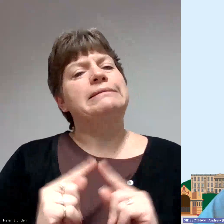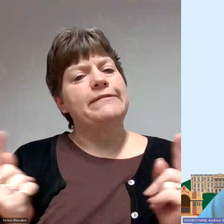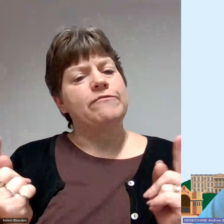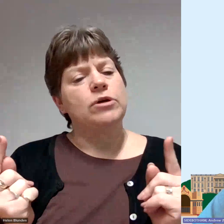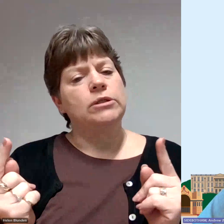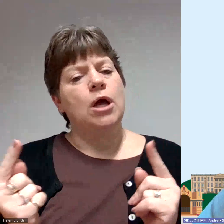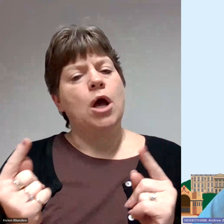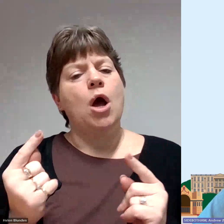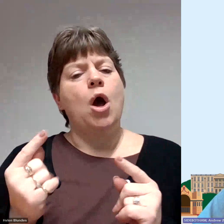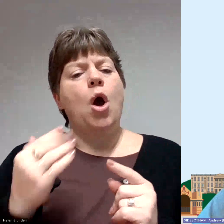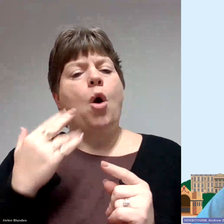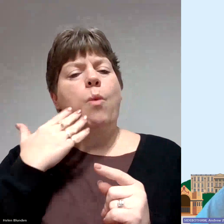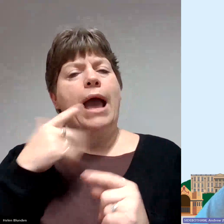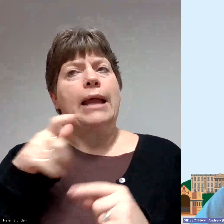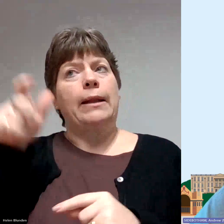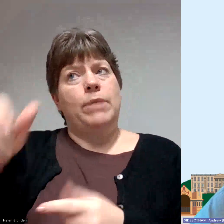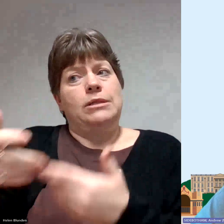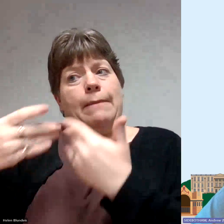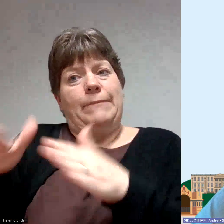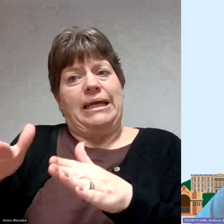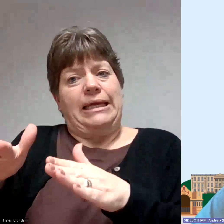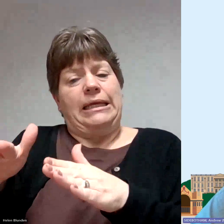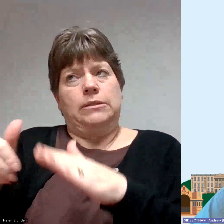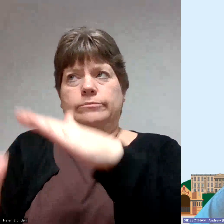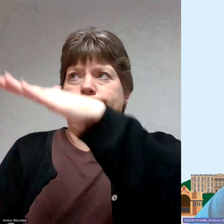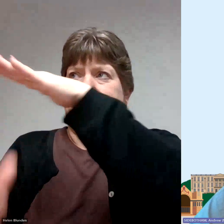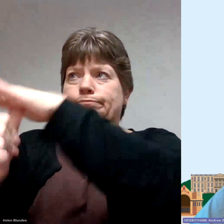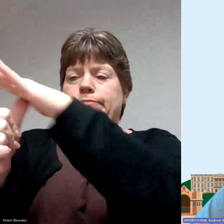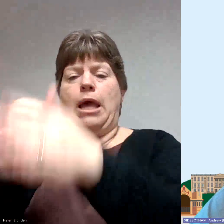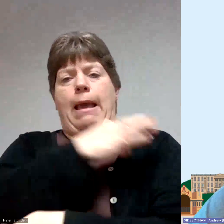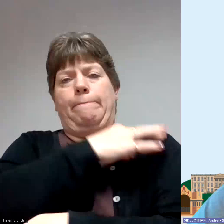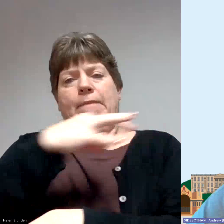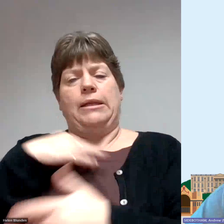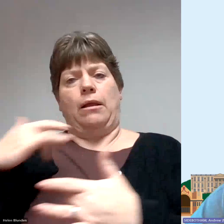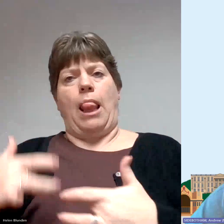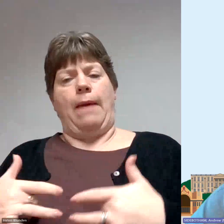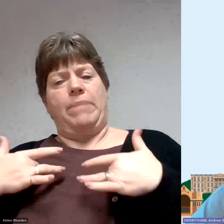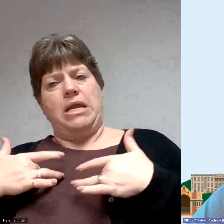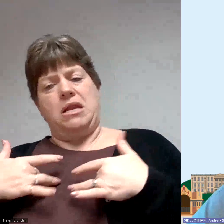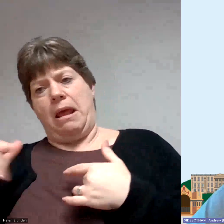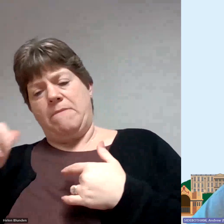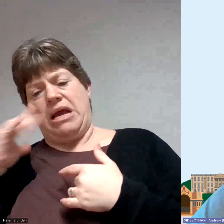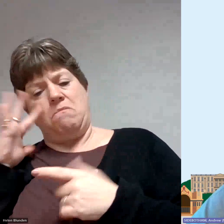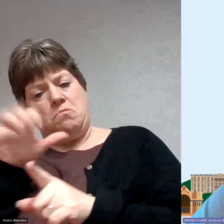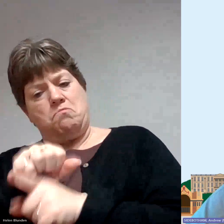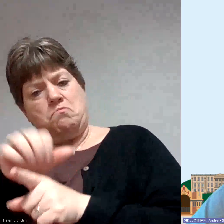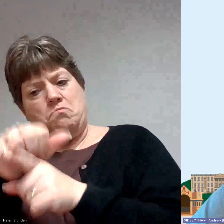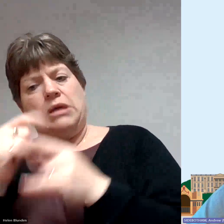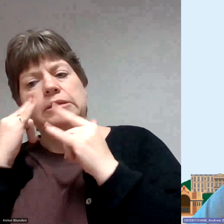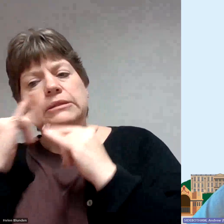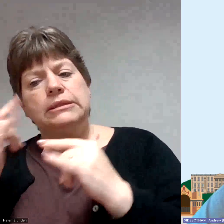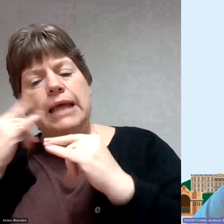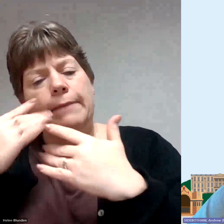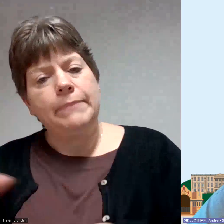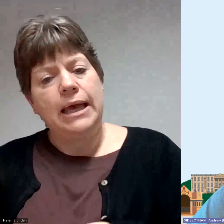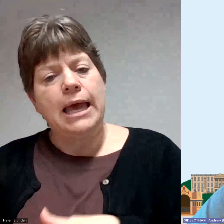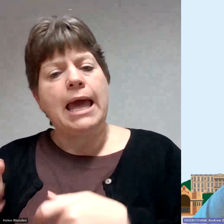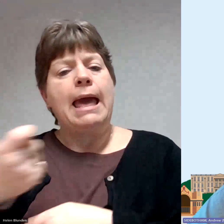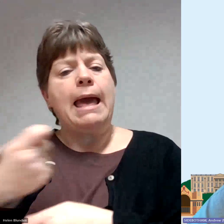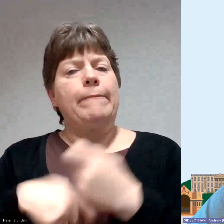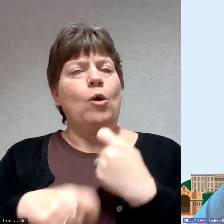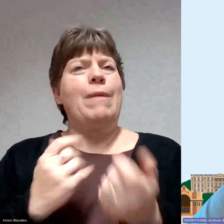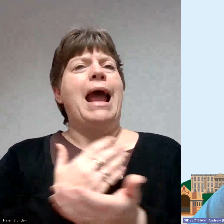once someone's had a senior medical opinion and potentially some diagnostic tests run, it becomes apparent